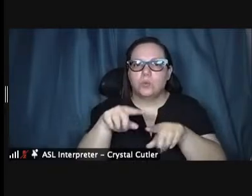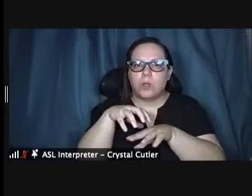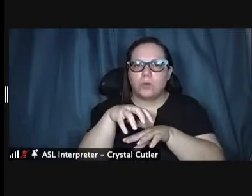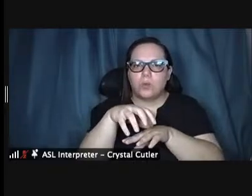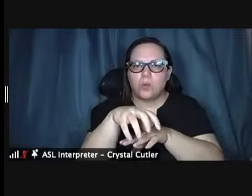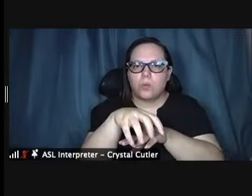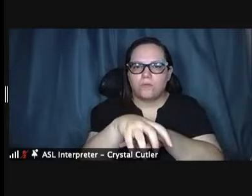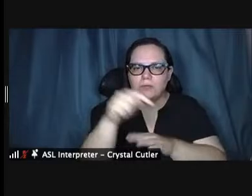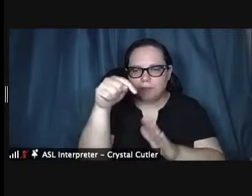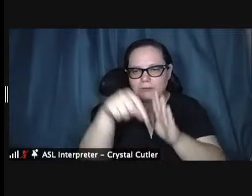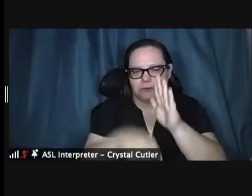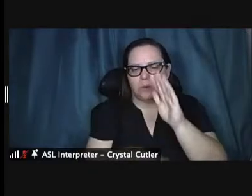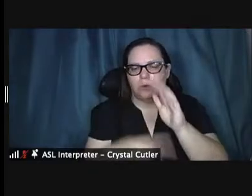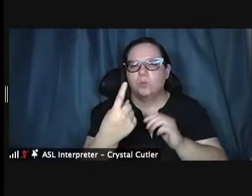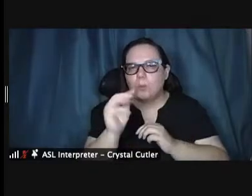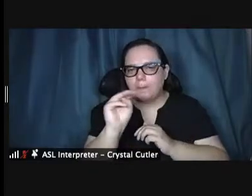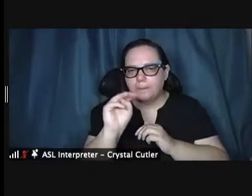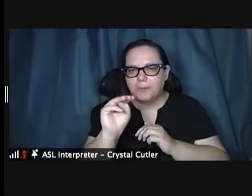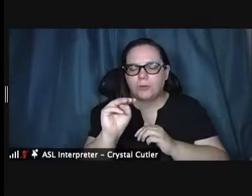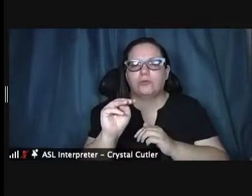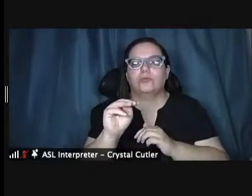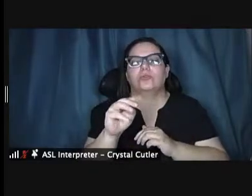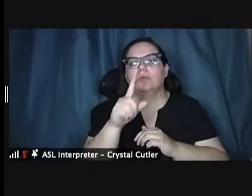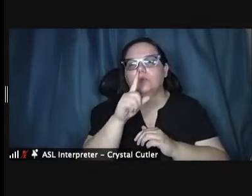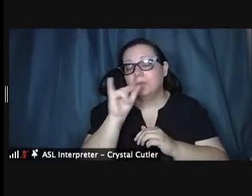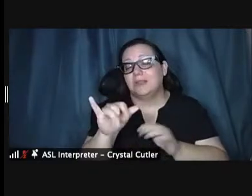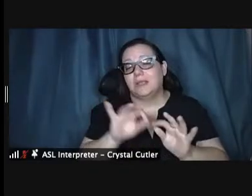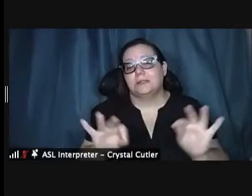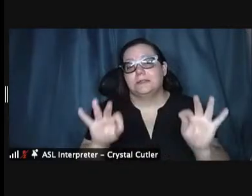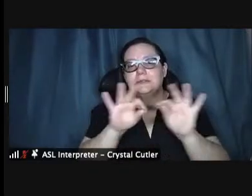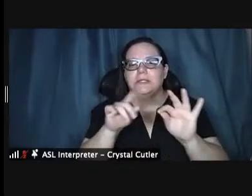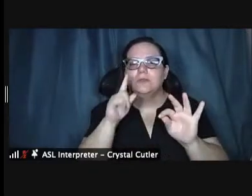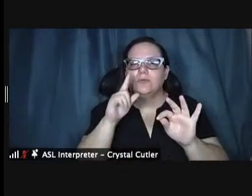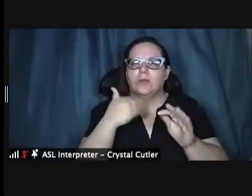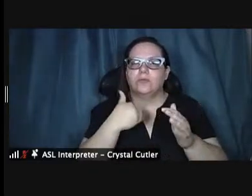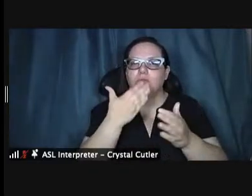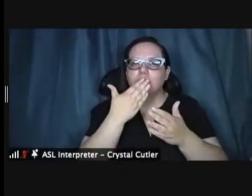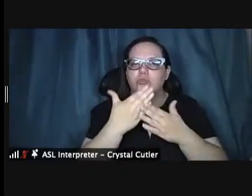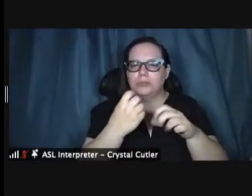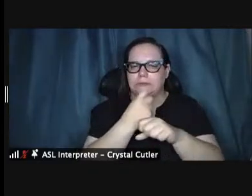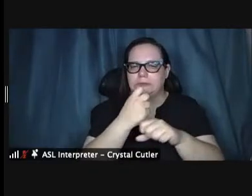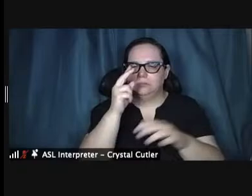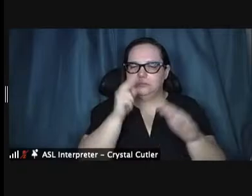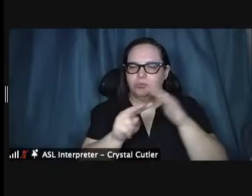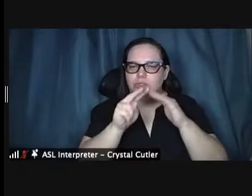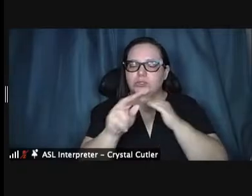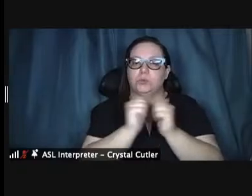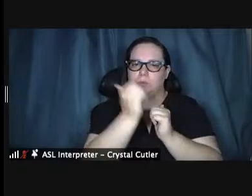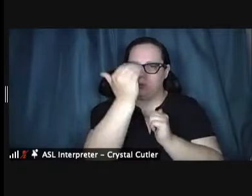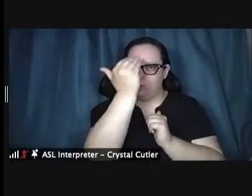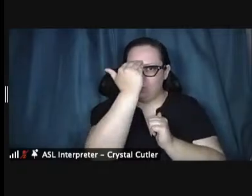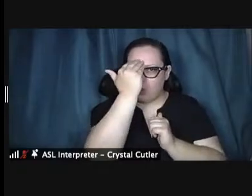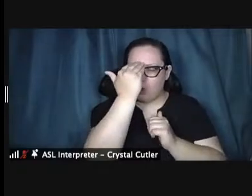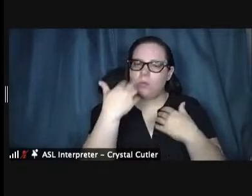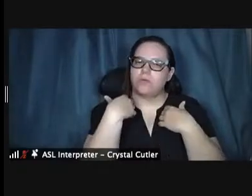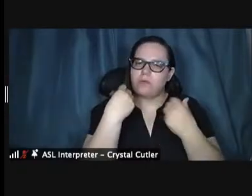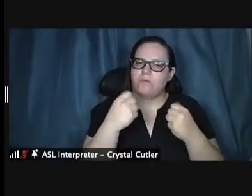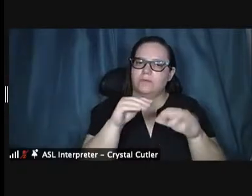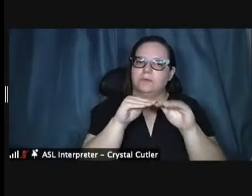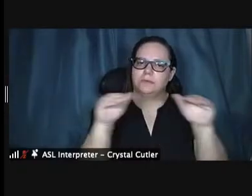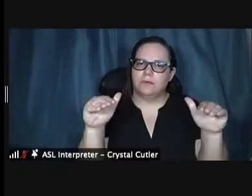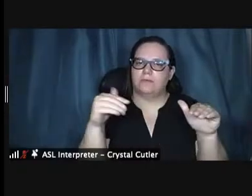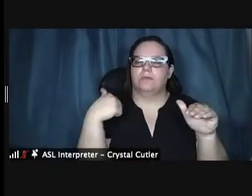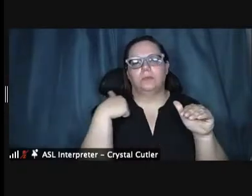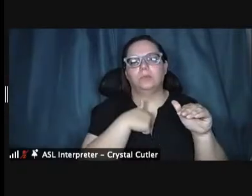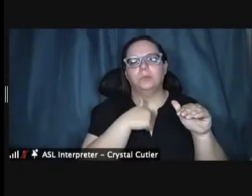adequate density of observations to make a good statistical prediction with a known confidence level. We